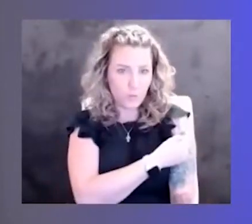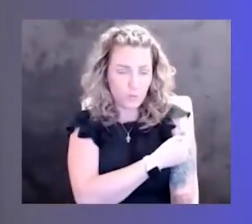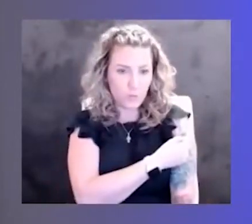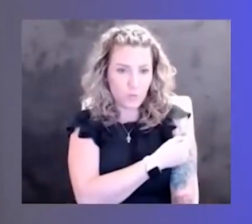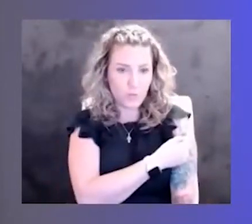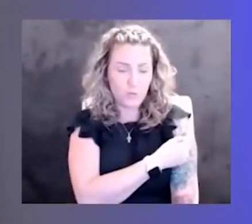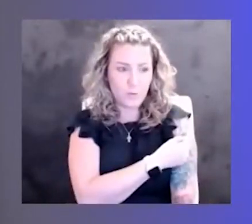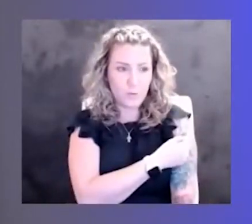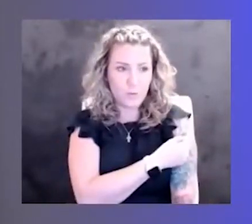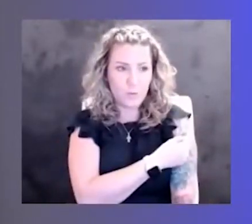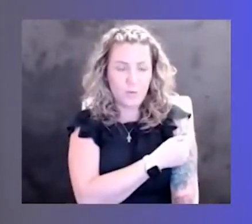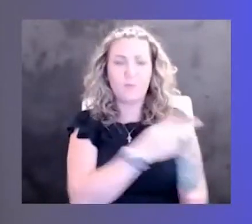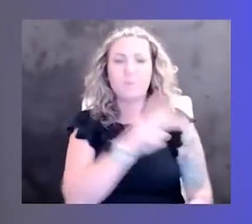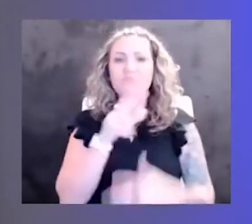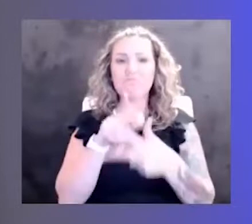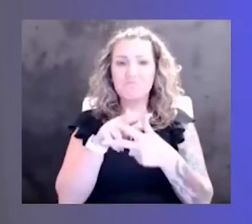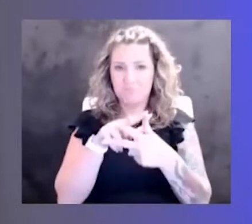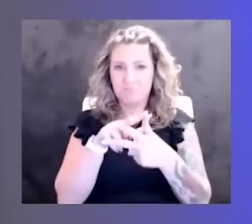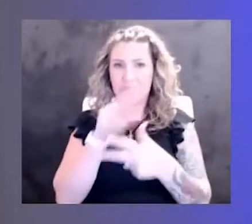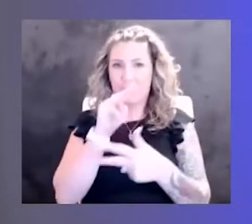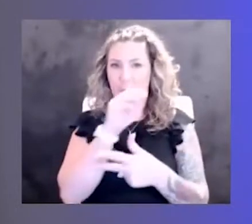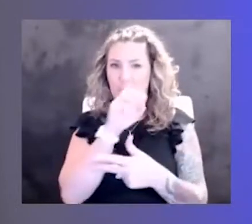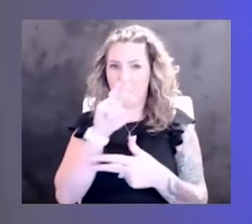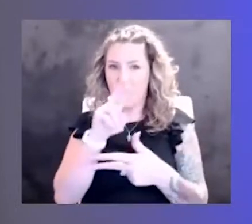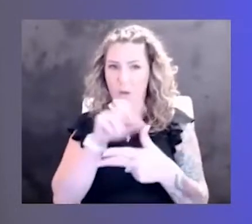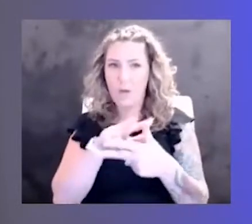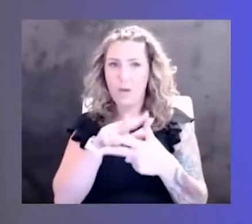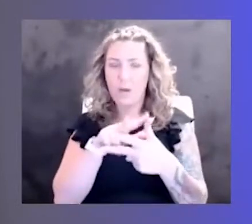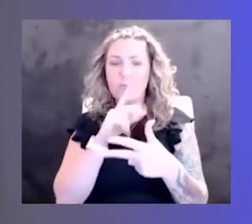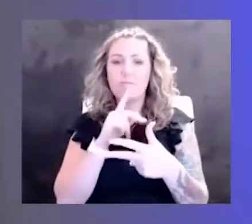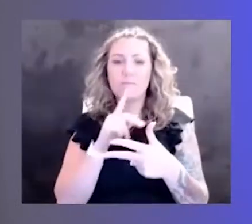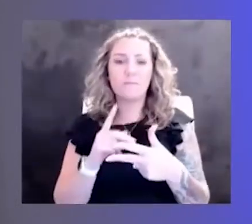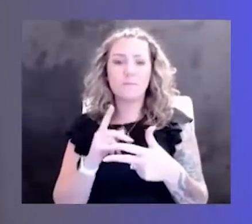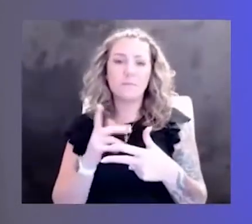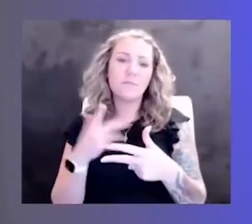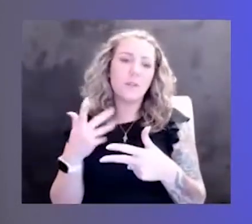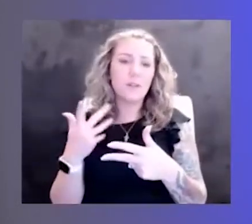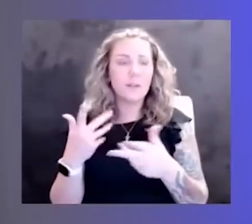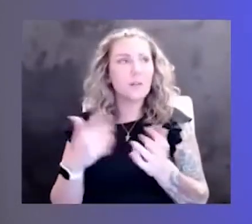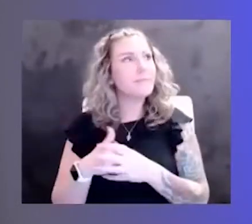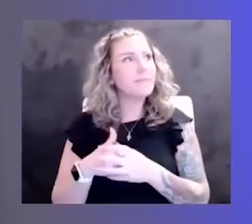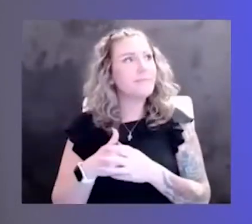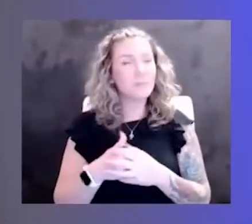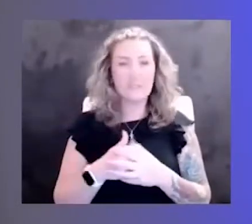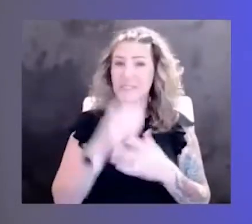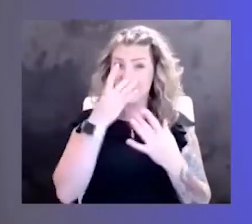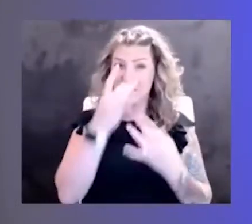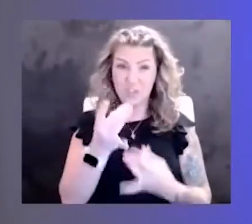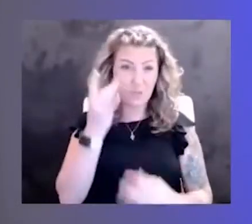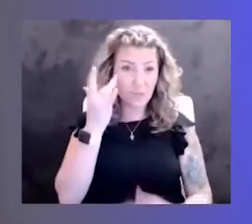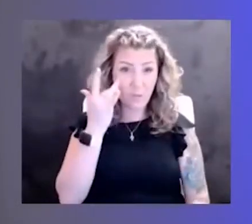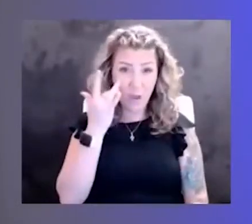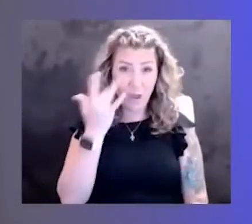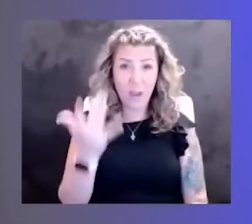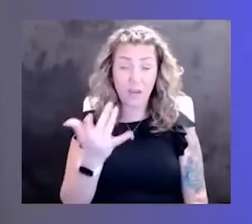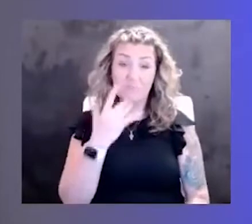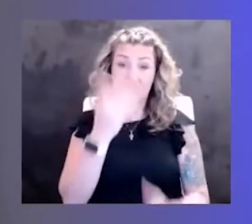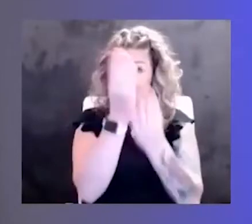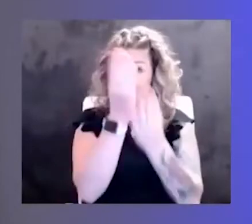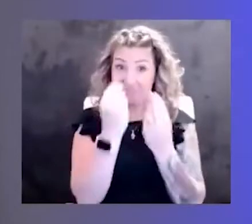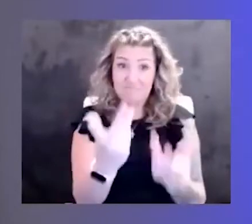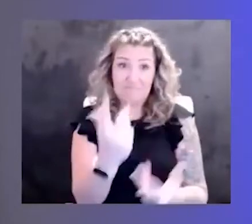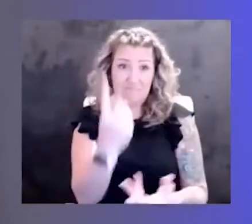vaccinations, and it didn't it's interesting because full disclosure, I am one of those people